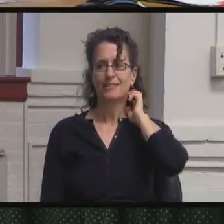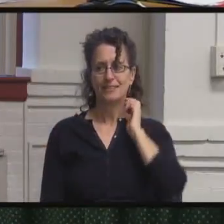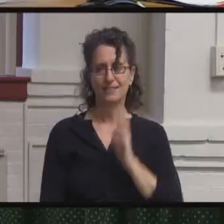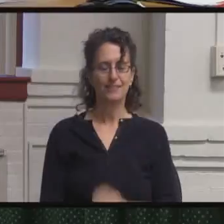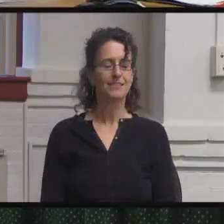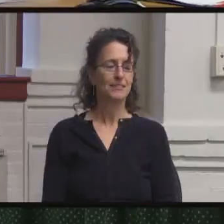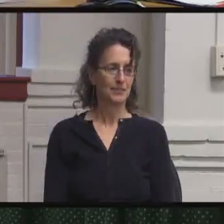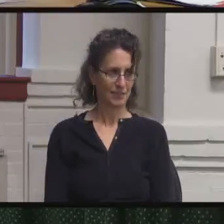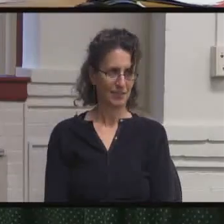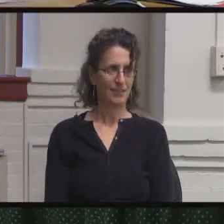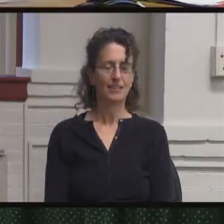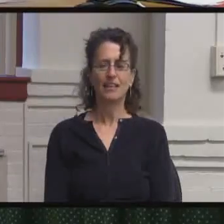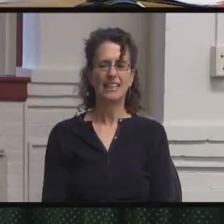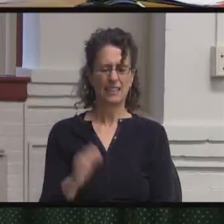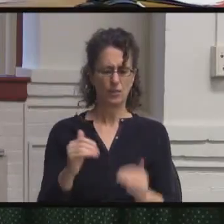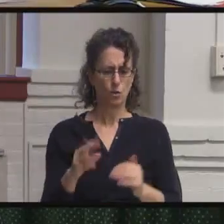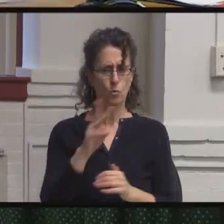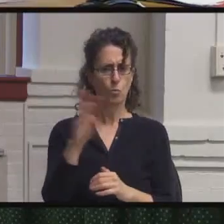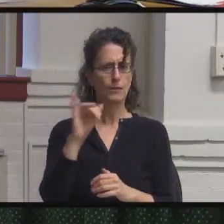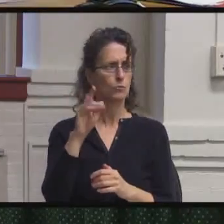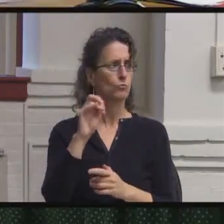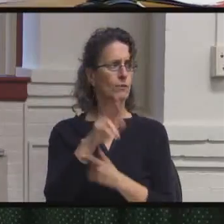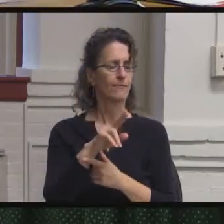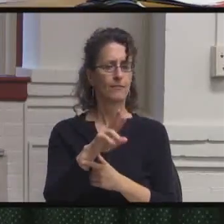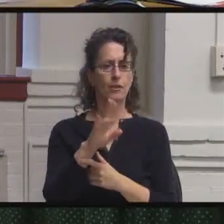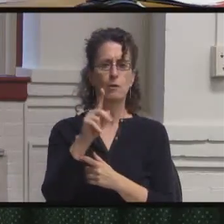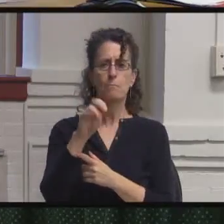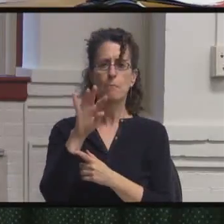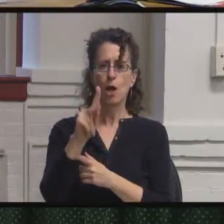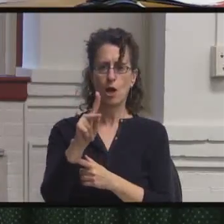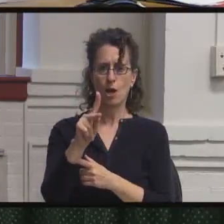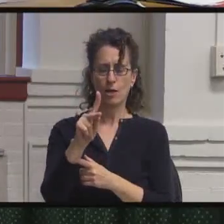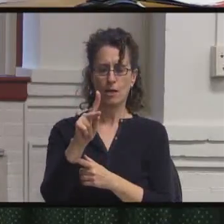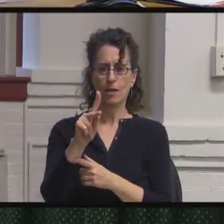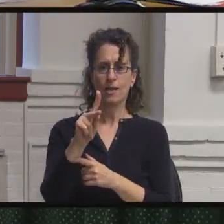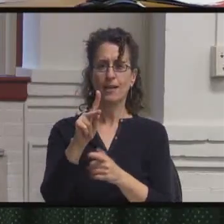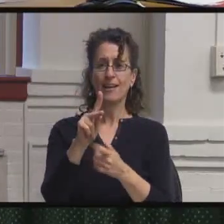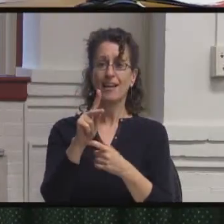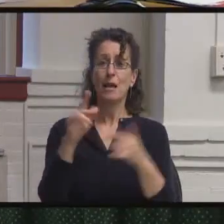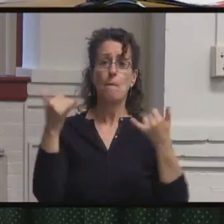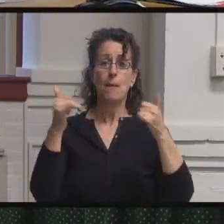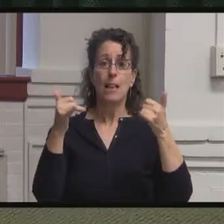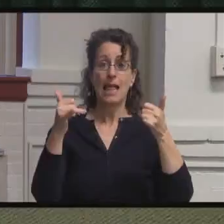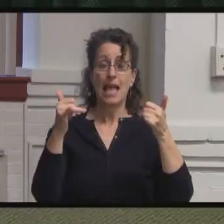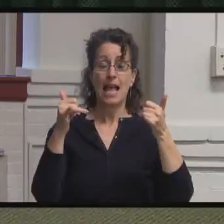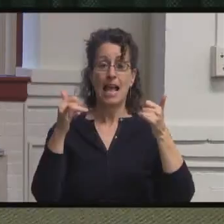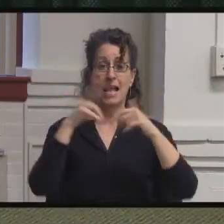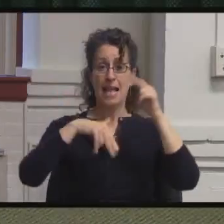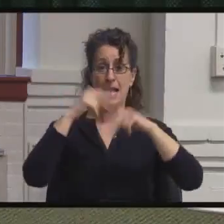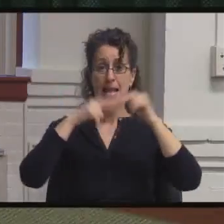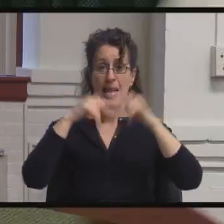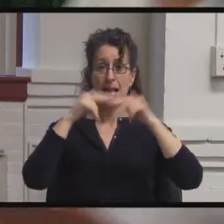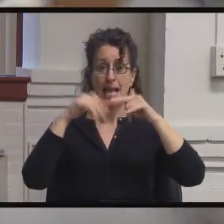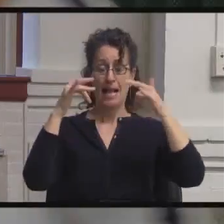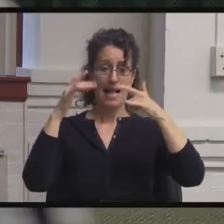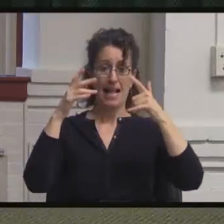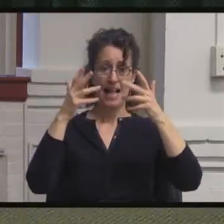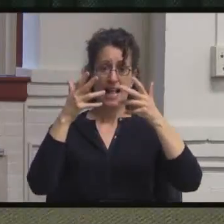River, is it the West River Park? It is. Yes, it is. Is the West River Park play structure. Ms. Lola. It's a very